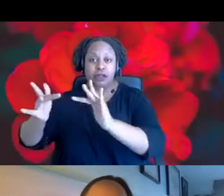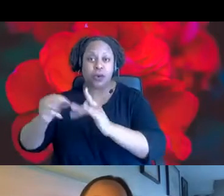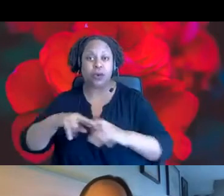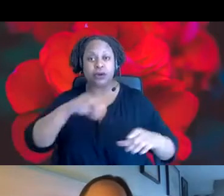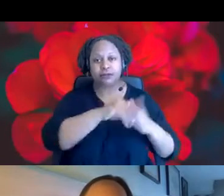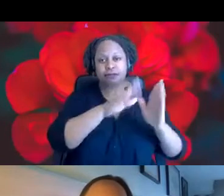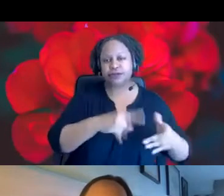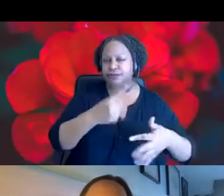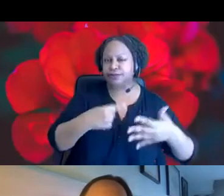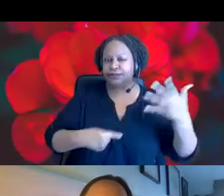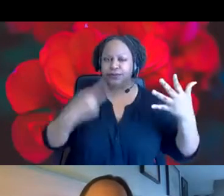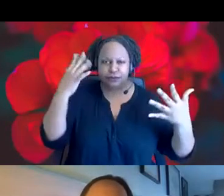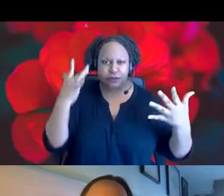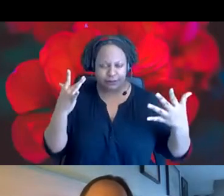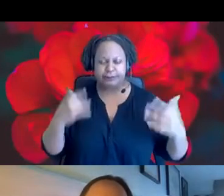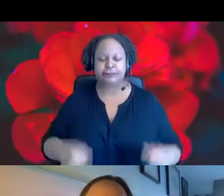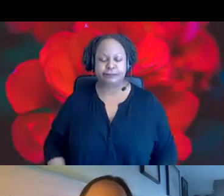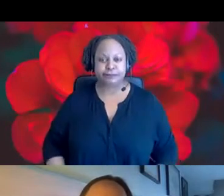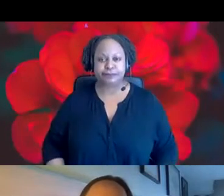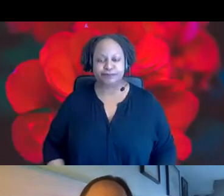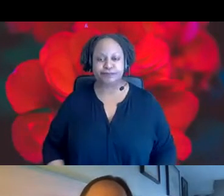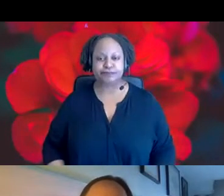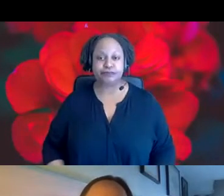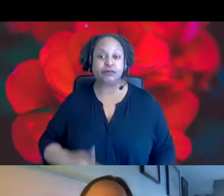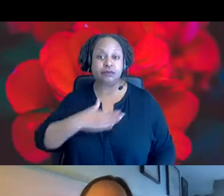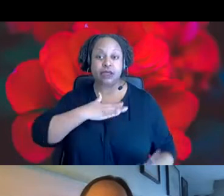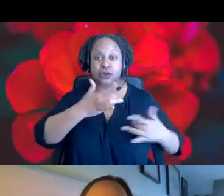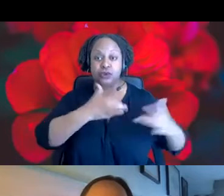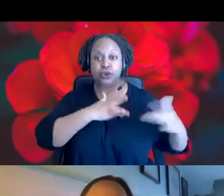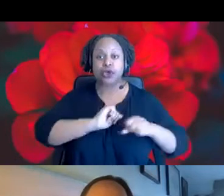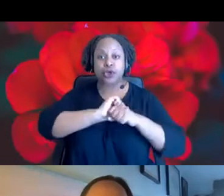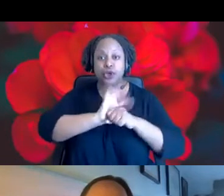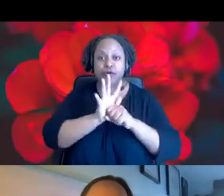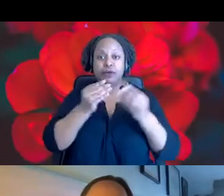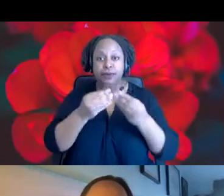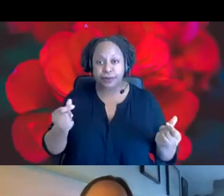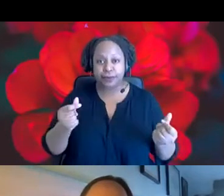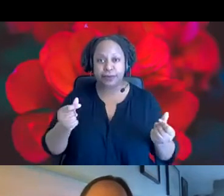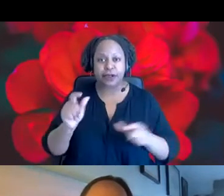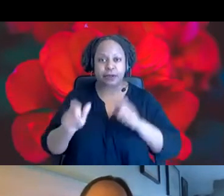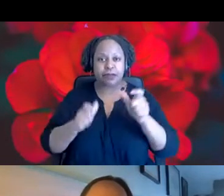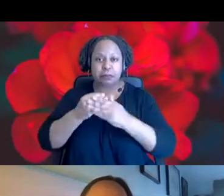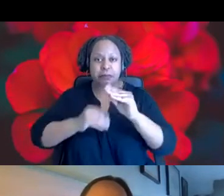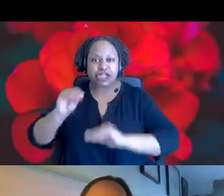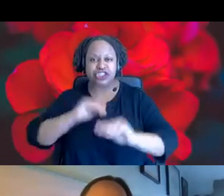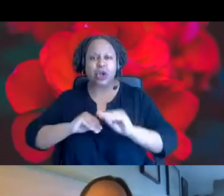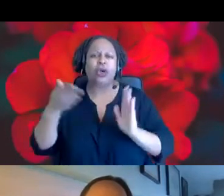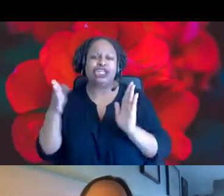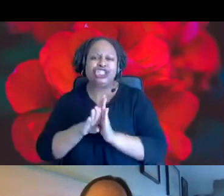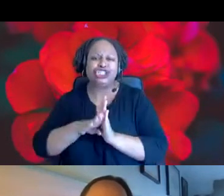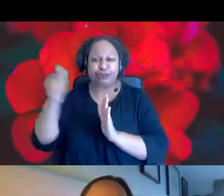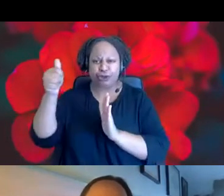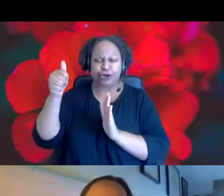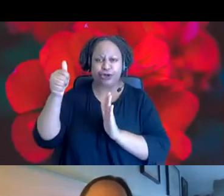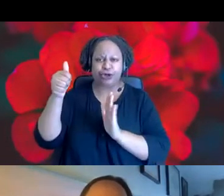reasons. And I worry that down the road, these number crunchers would be like, oh, look, it's so much cheaper to put a